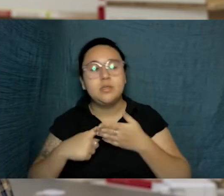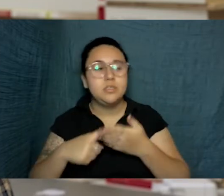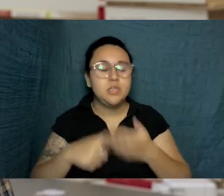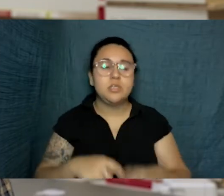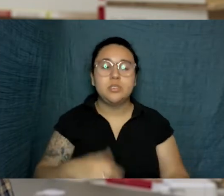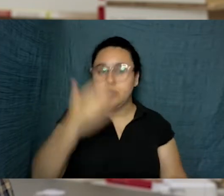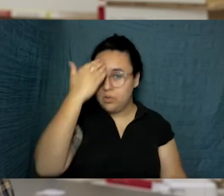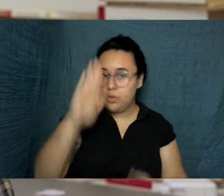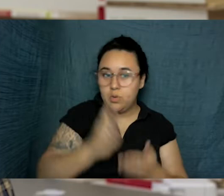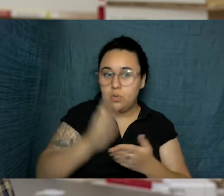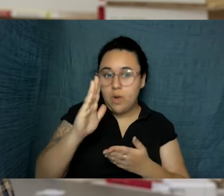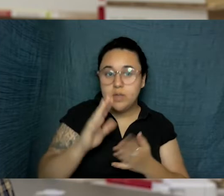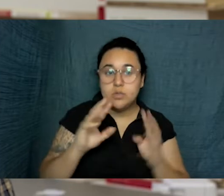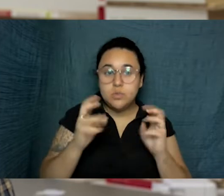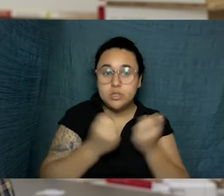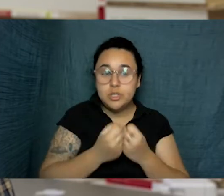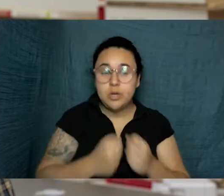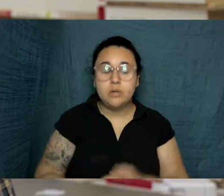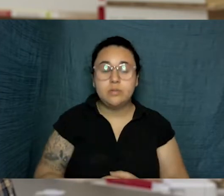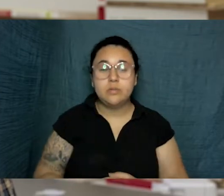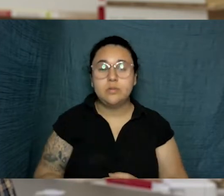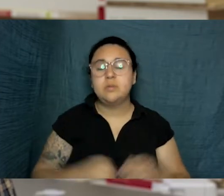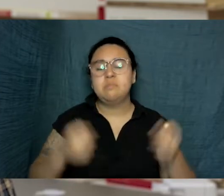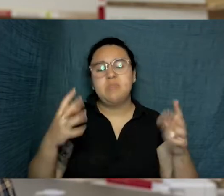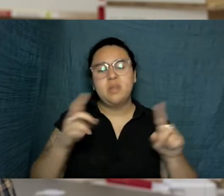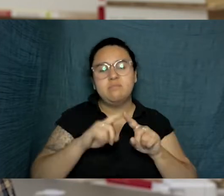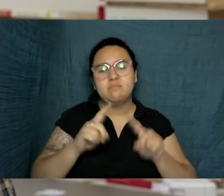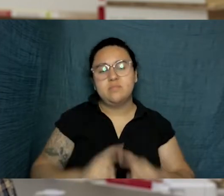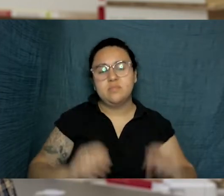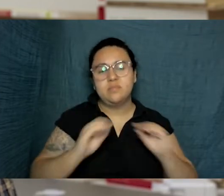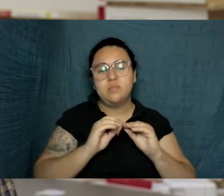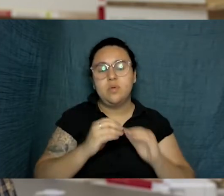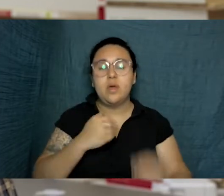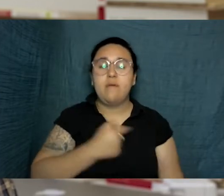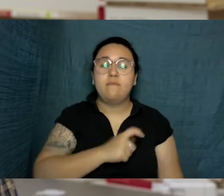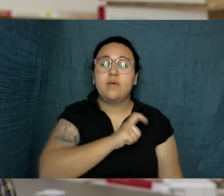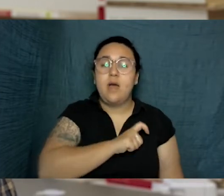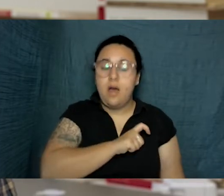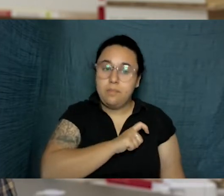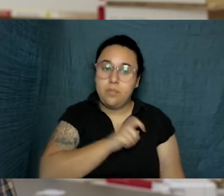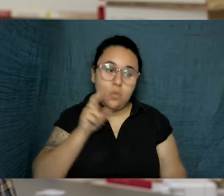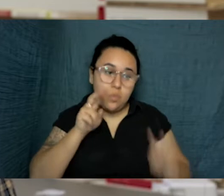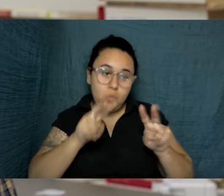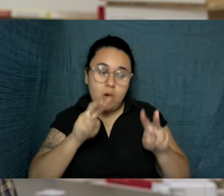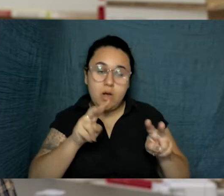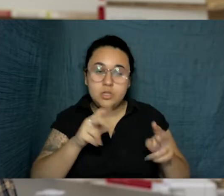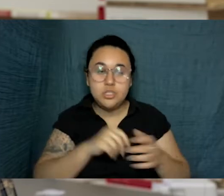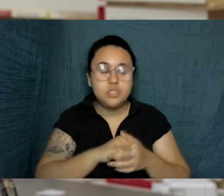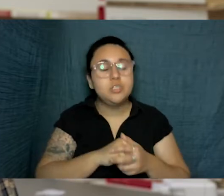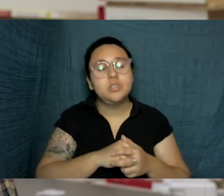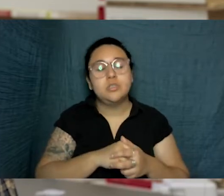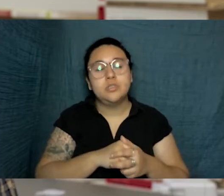Rights workshops, and many more. We've done cop watch trainings, and it wouldn't